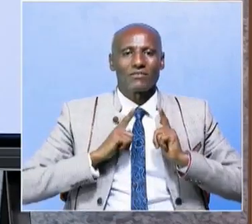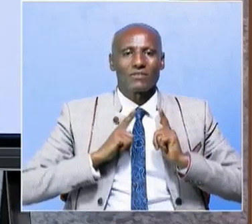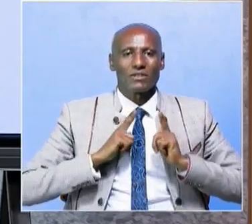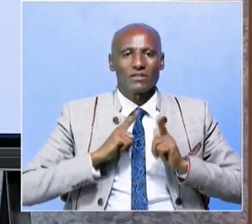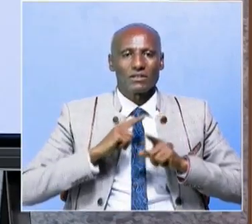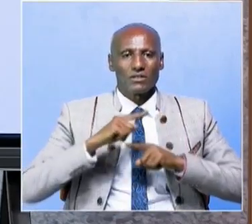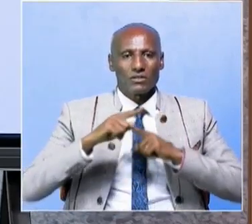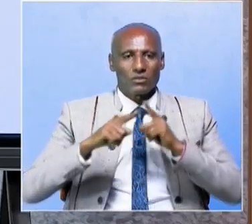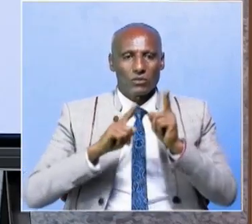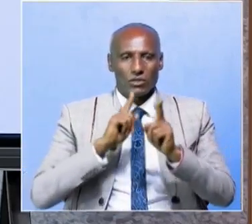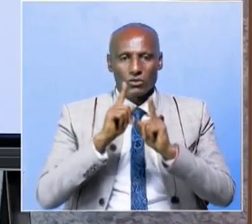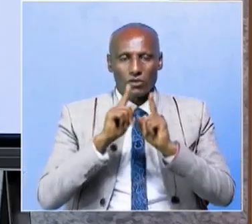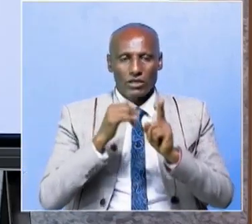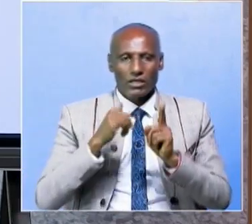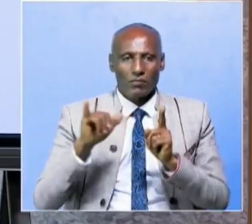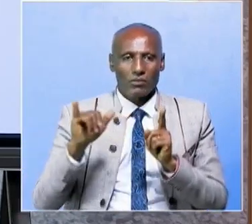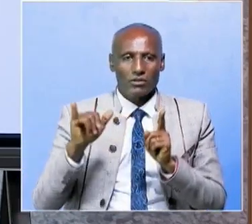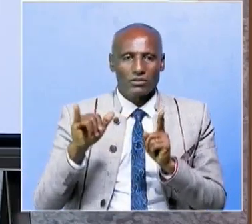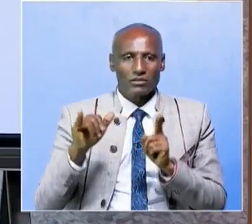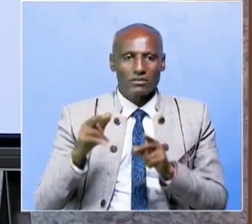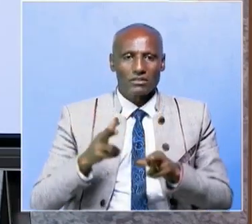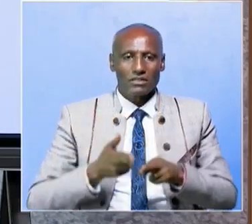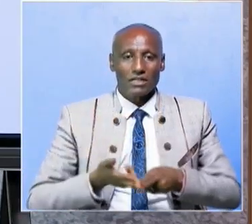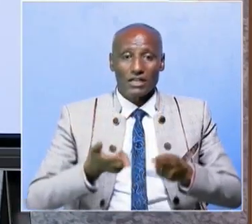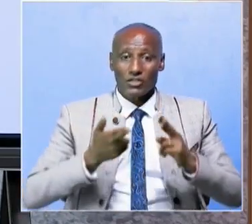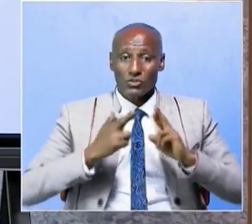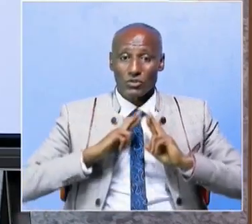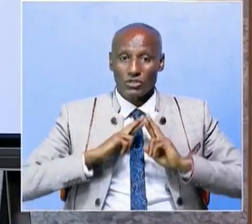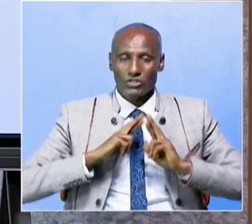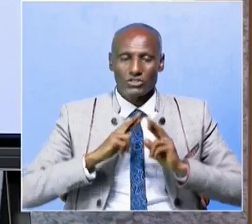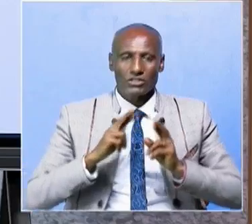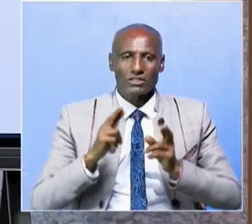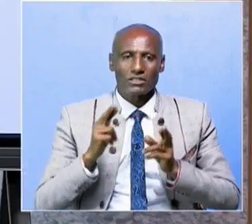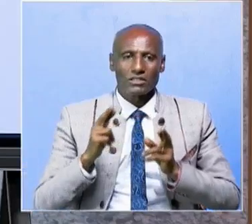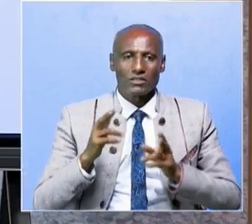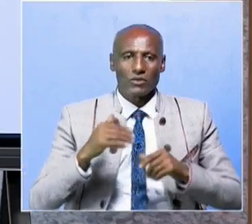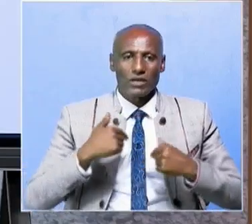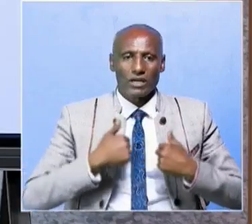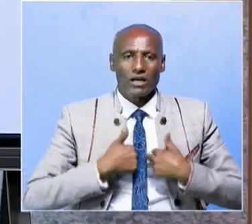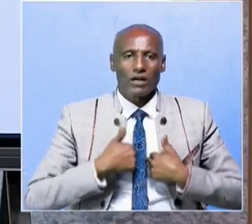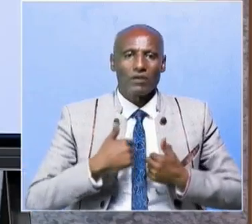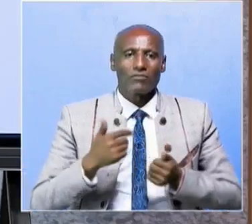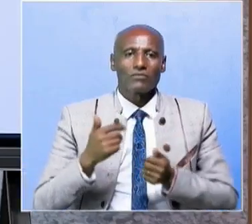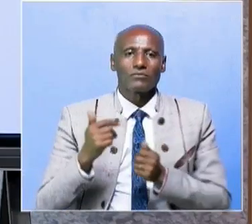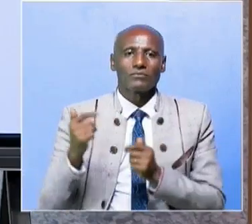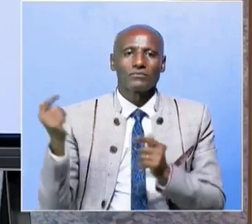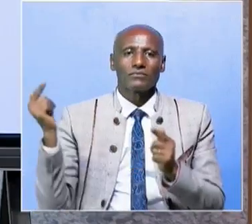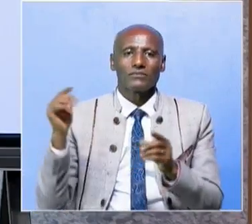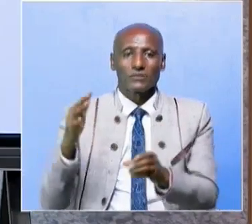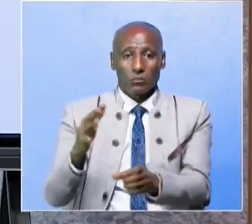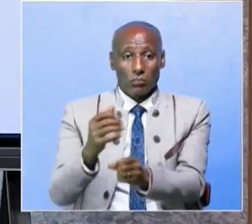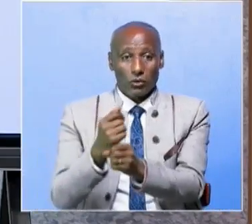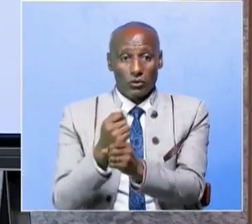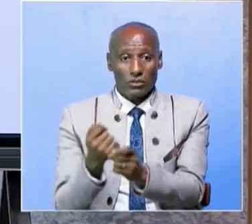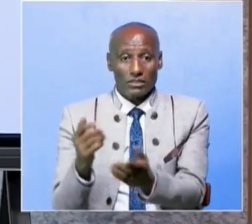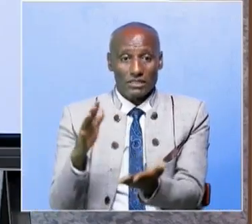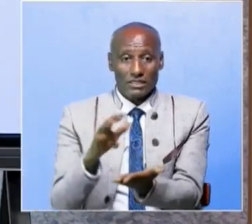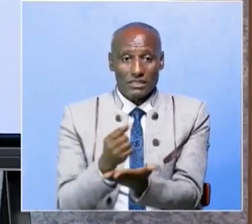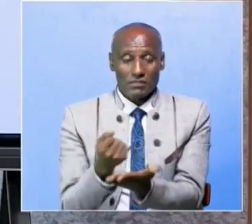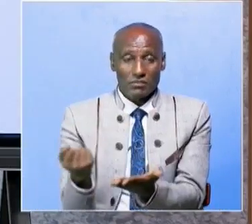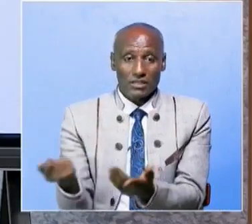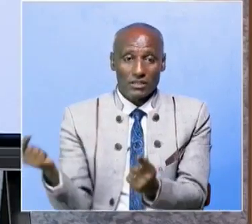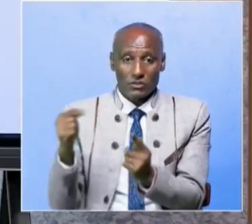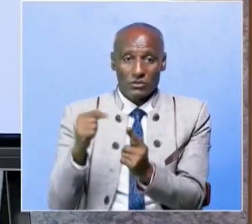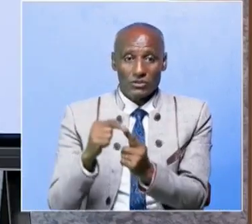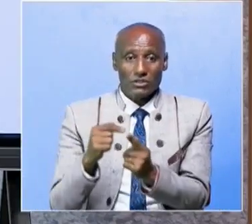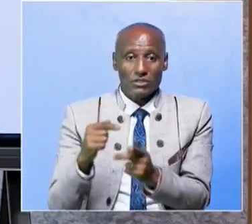were talking about restoration, how we have brought something to its